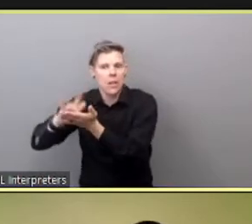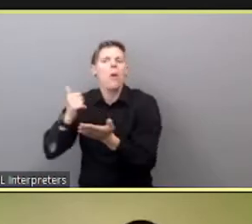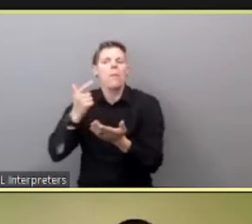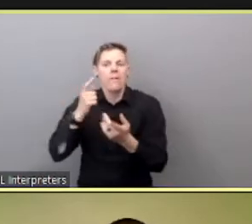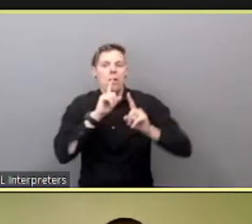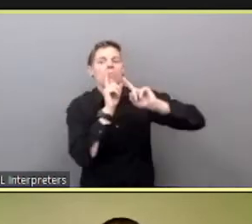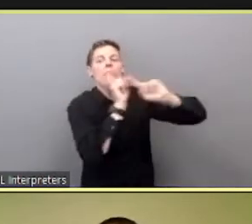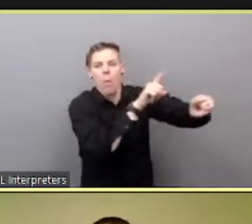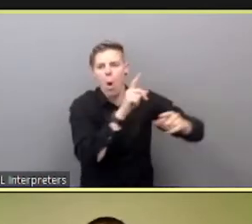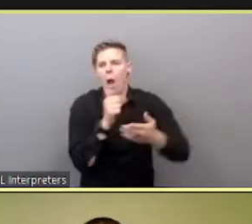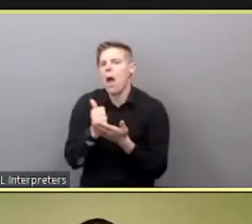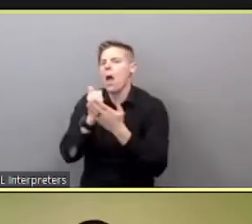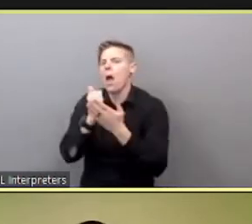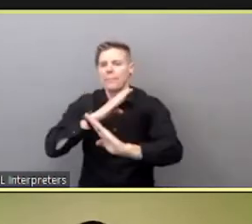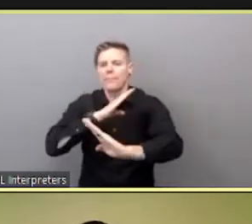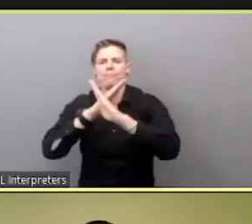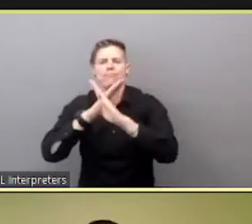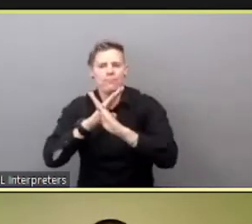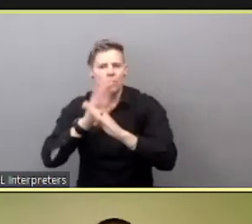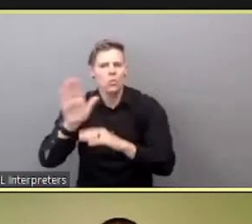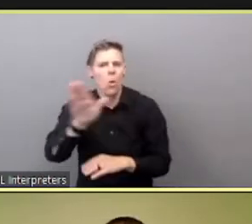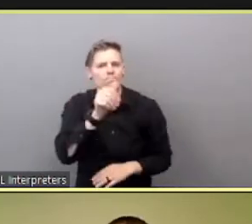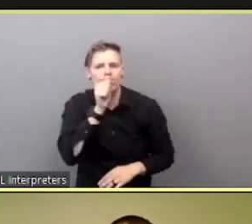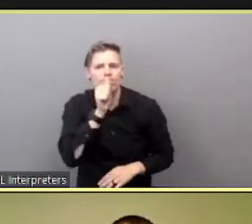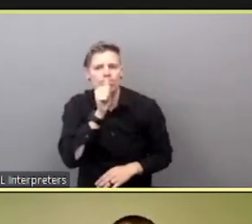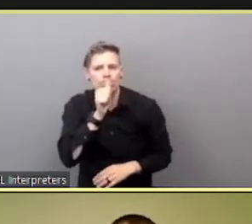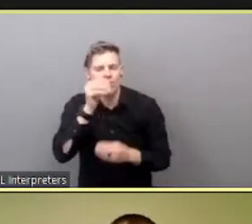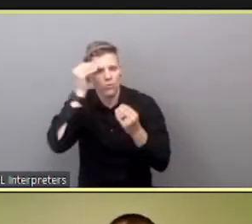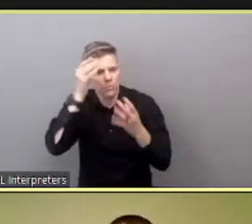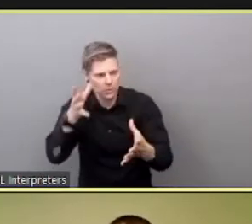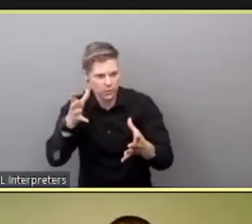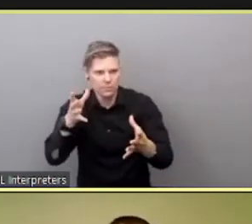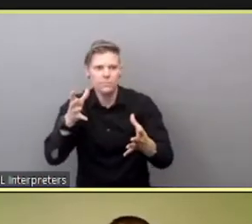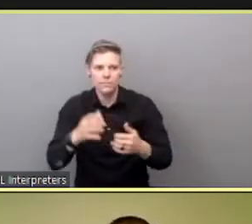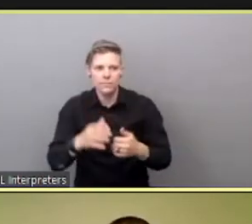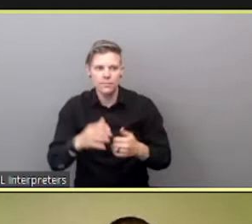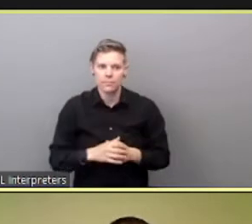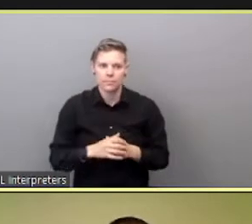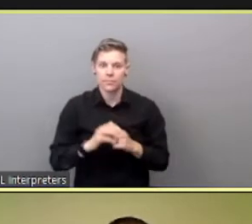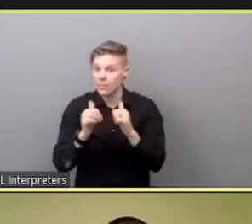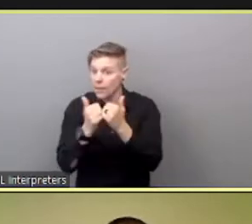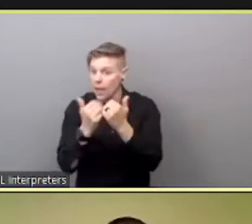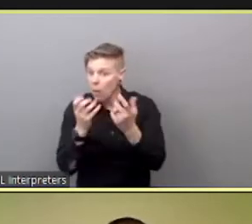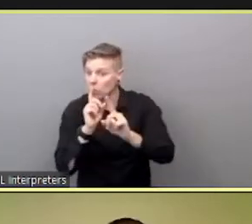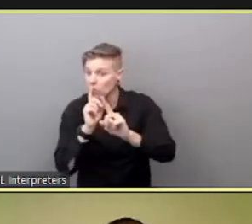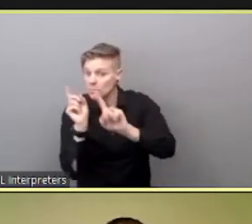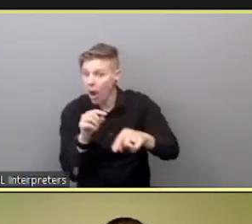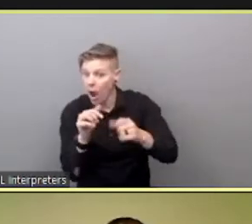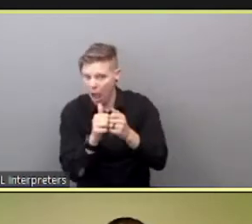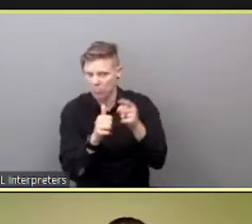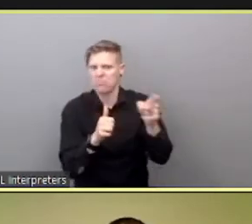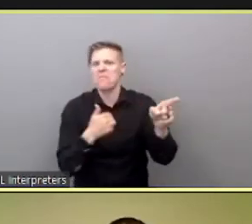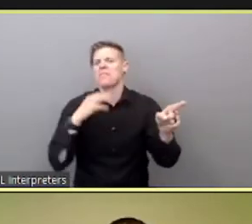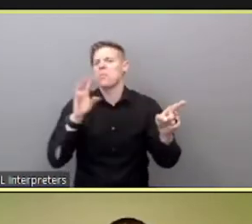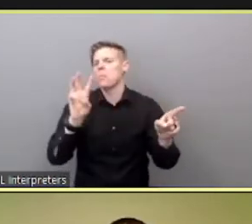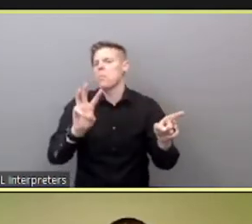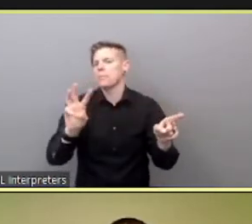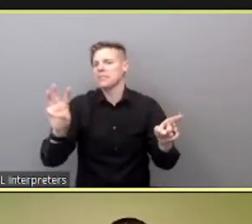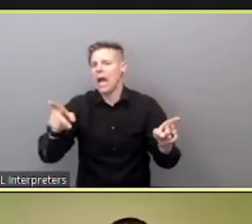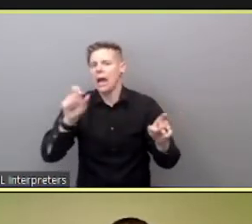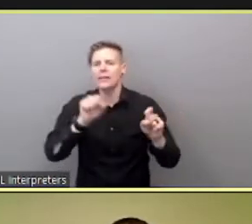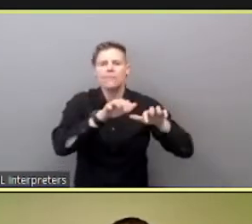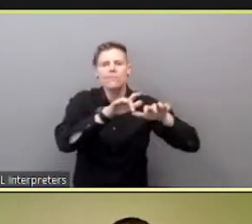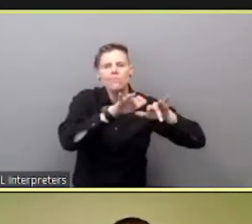fraudulently benefits, please use the link provided there, which is our website /identity theft, and we'll quickly